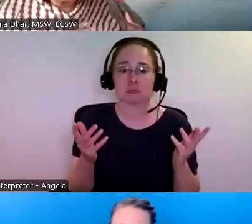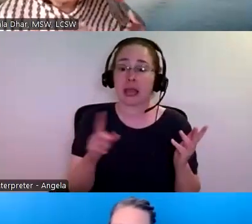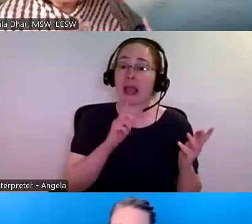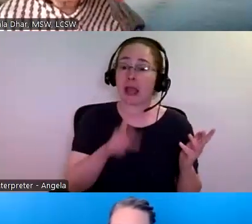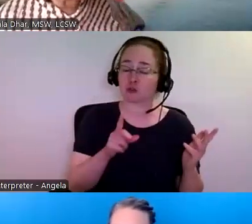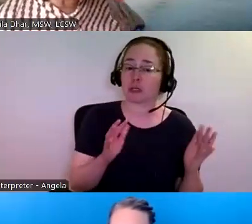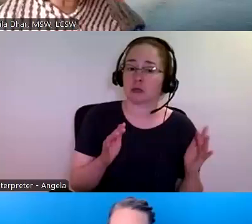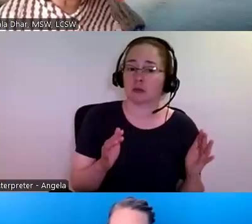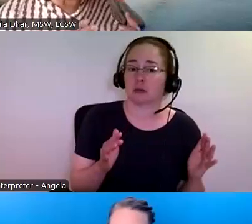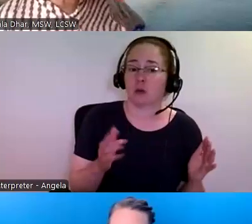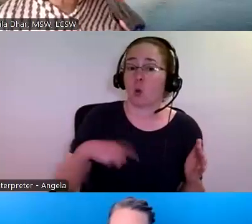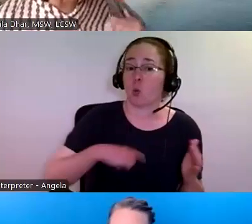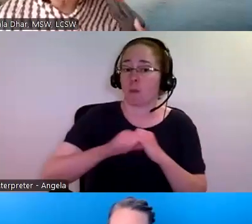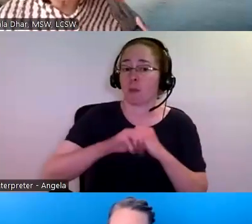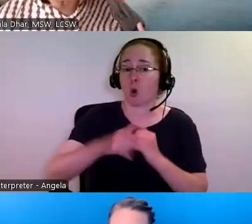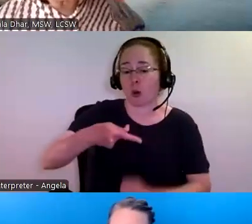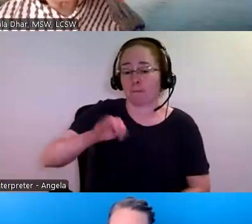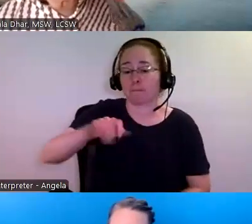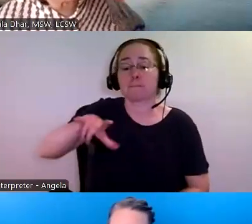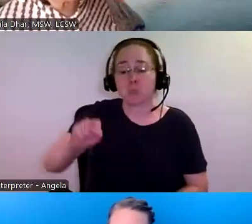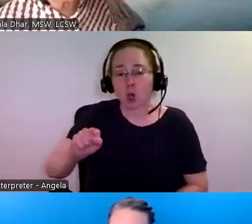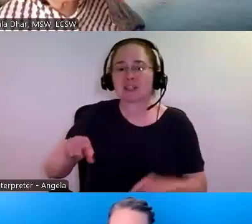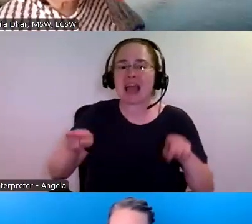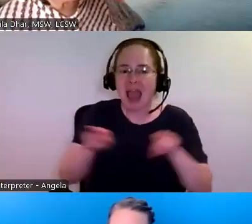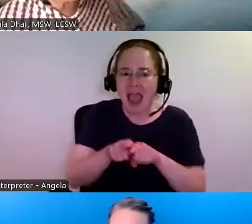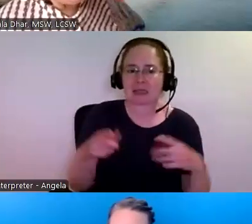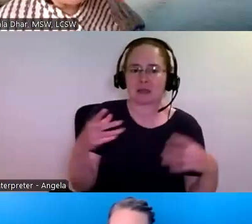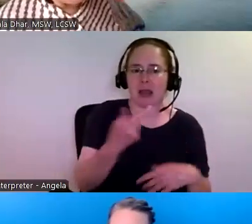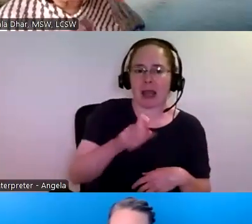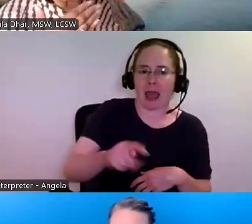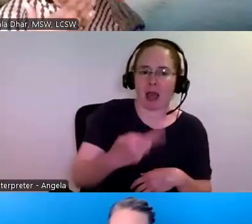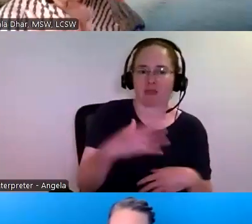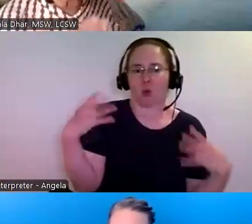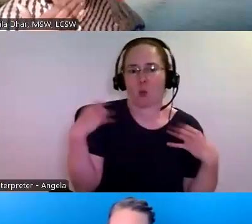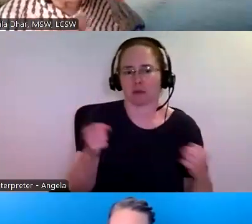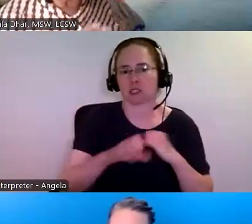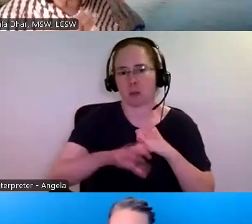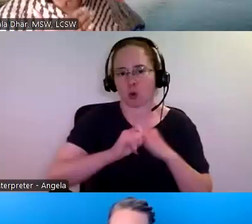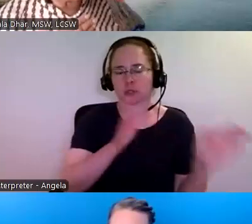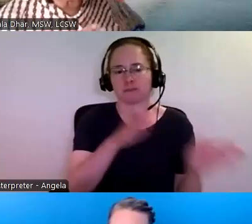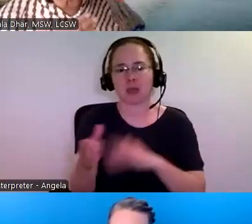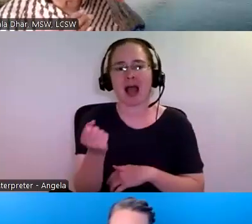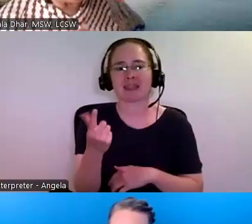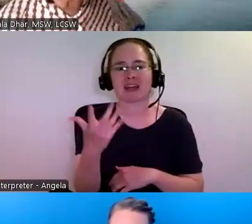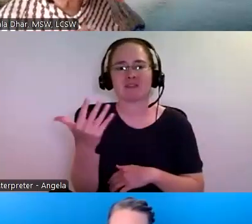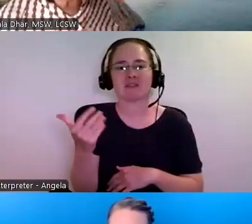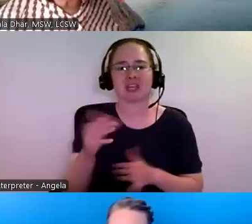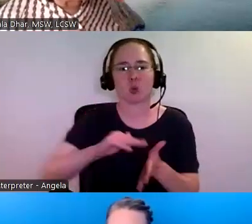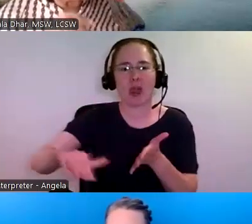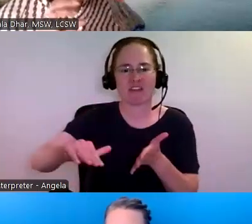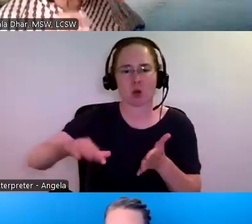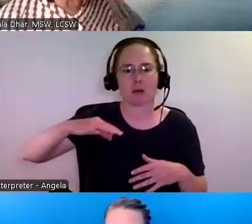actually promoting PEARLS as health and wellness promotion. And then our 1115